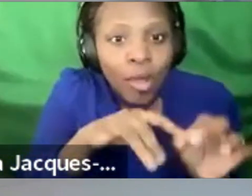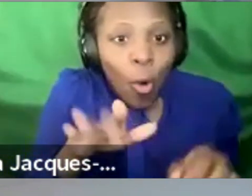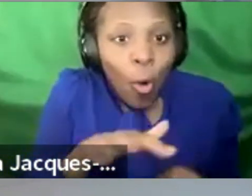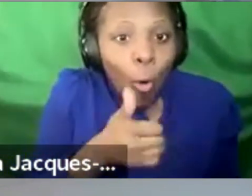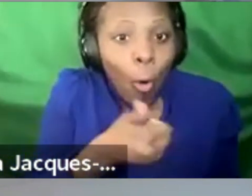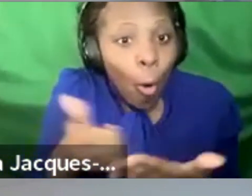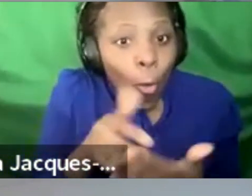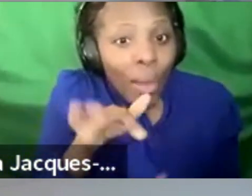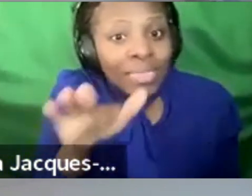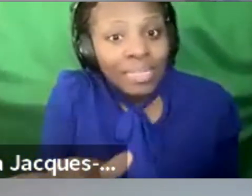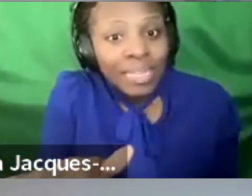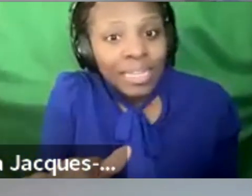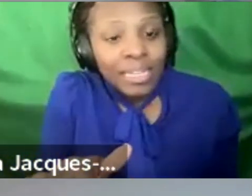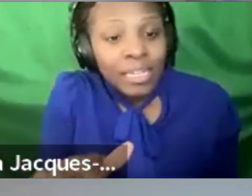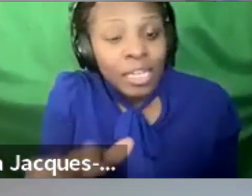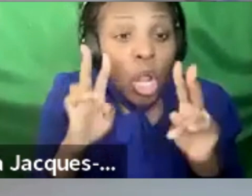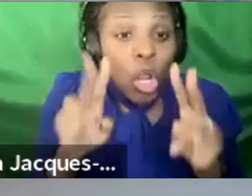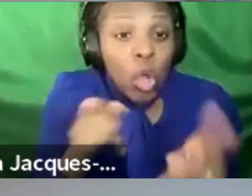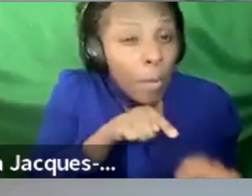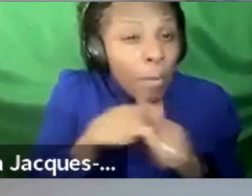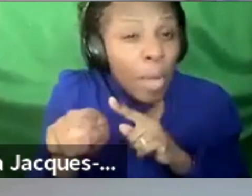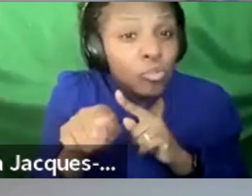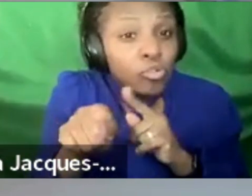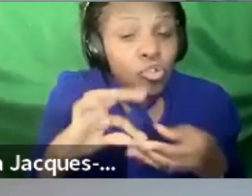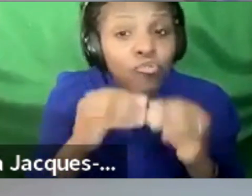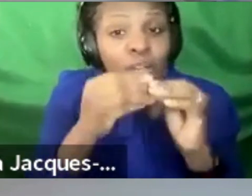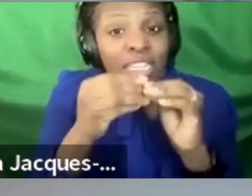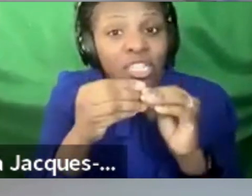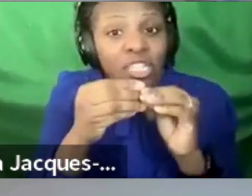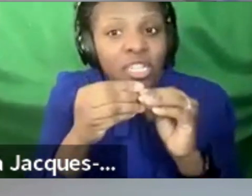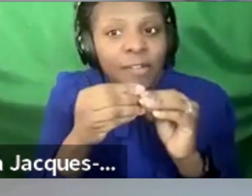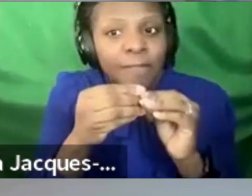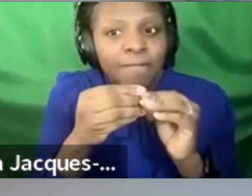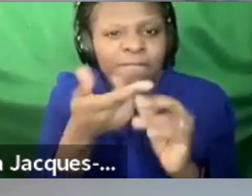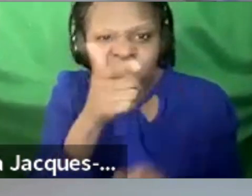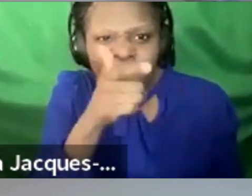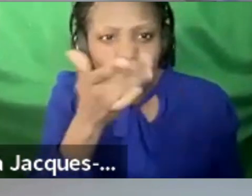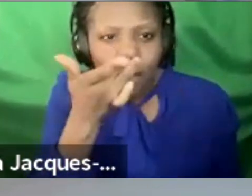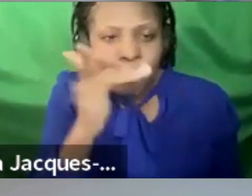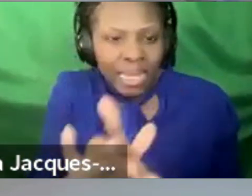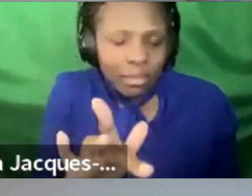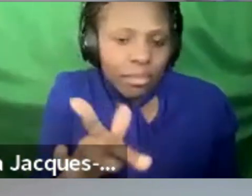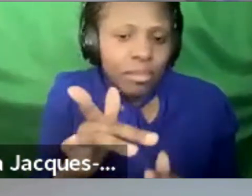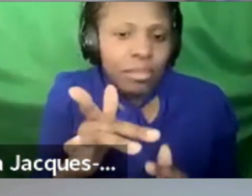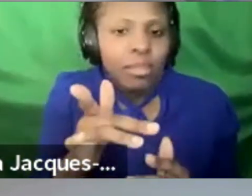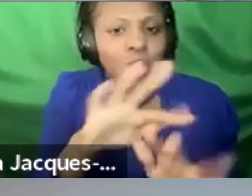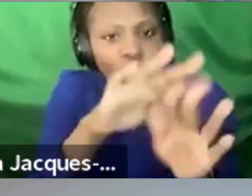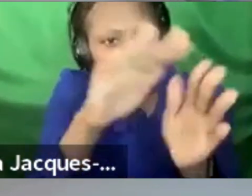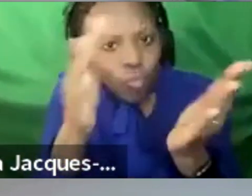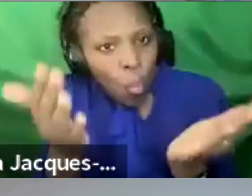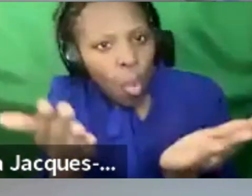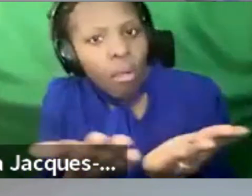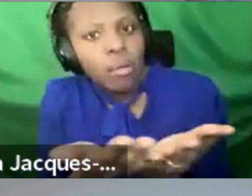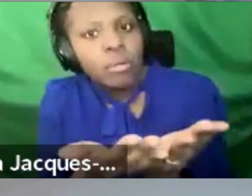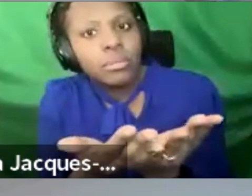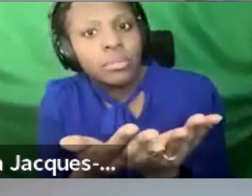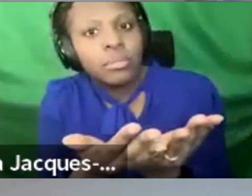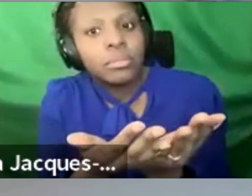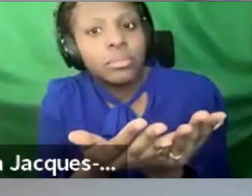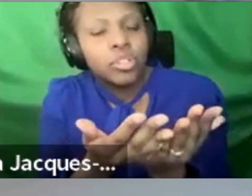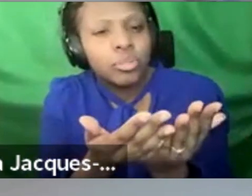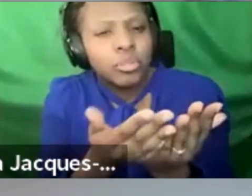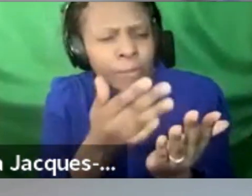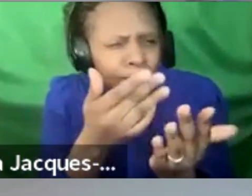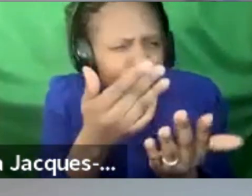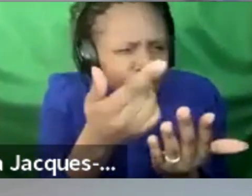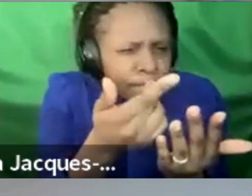And you only have to look at most of the creation myths around the world. They always, basically, if you add up all